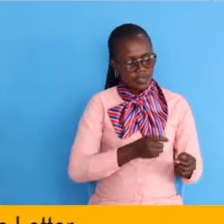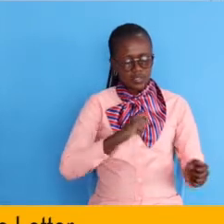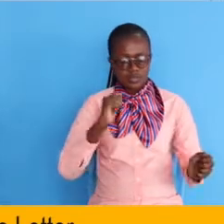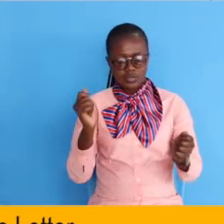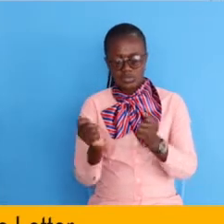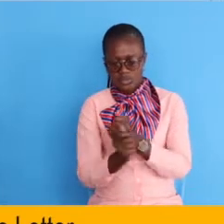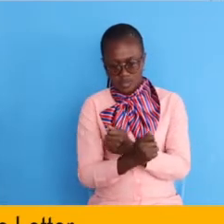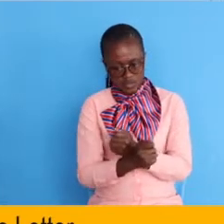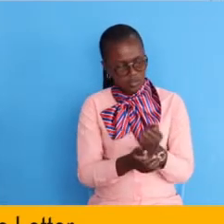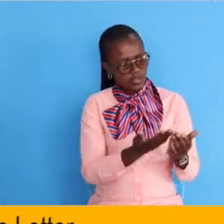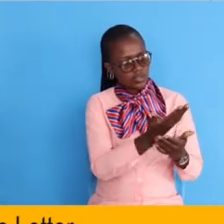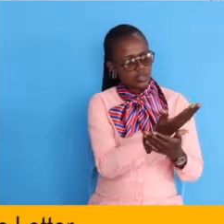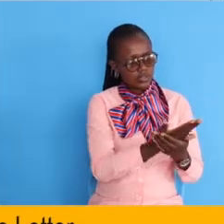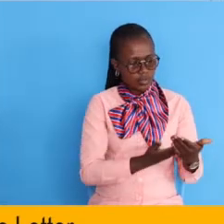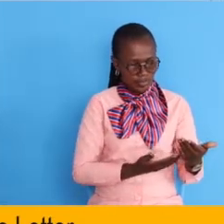transaction letters.